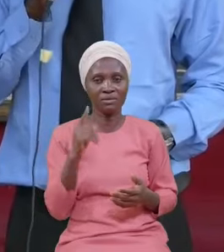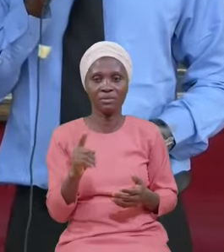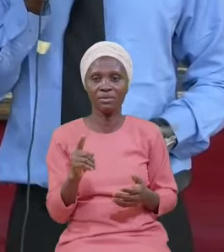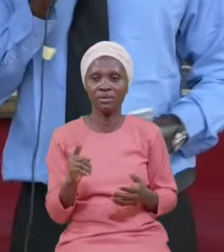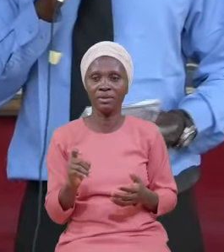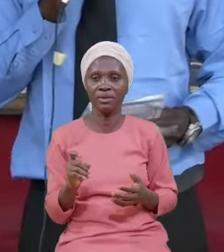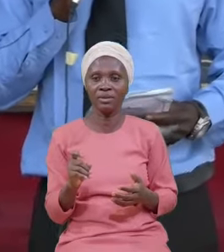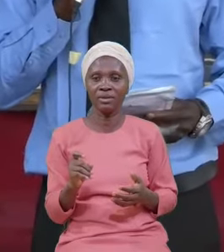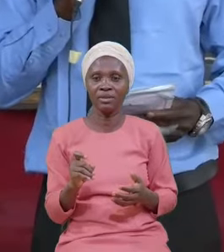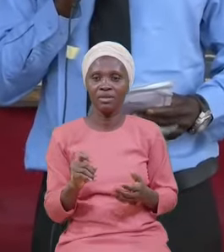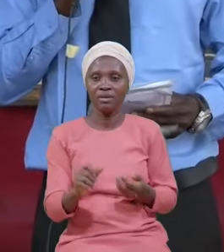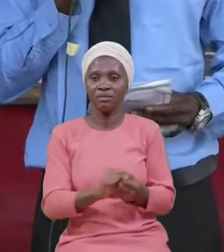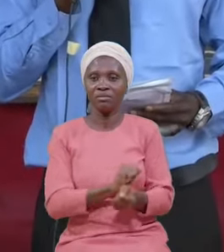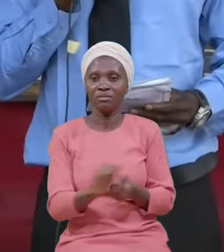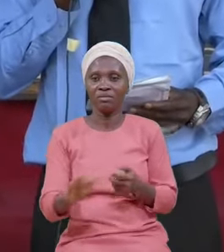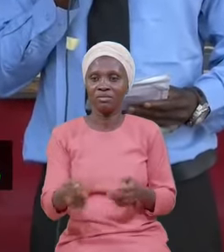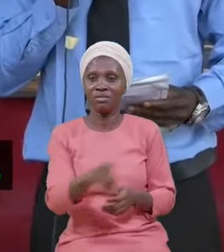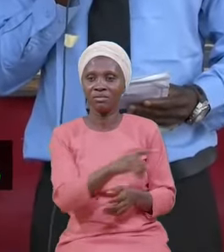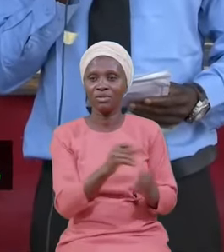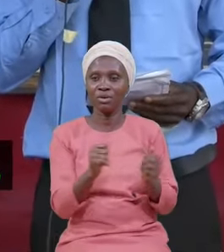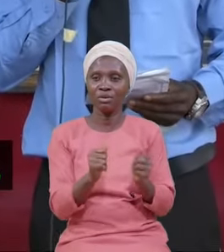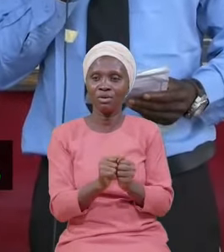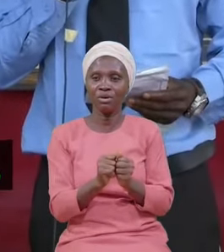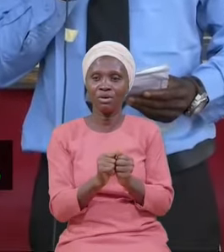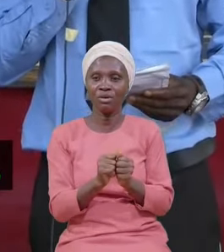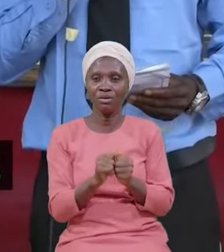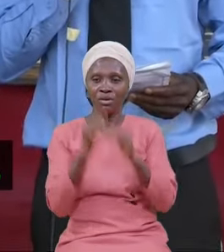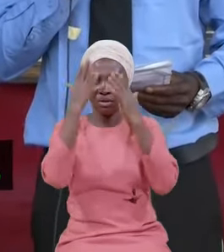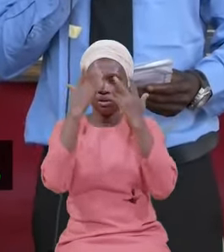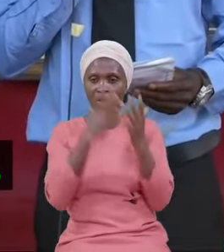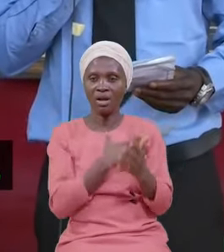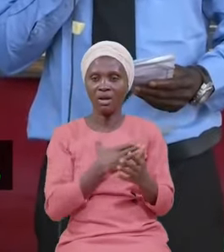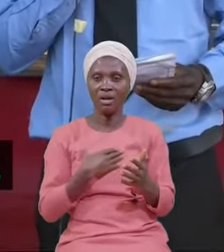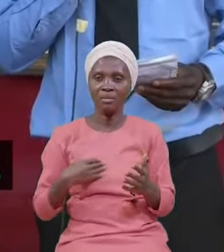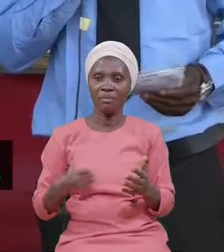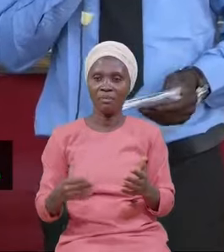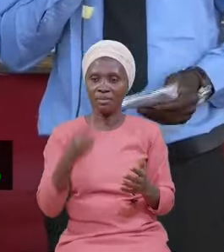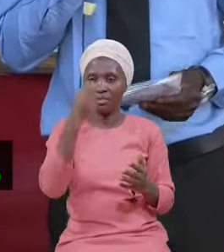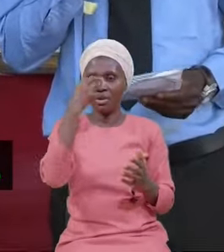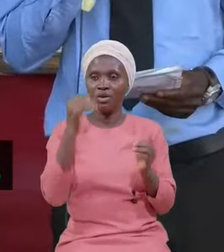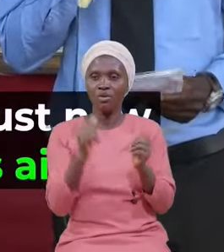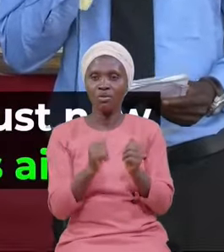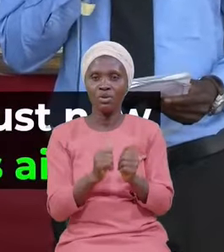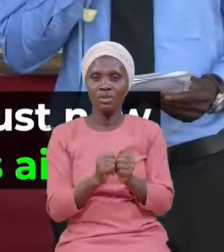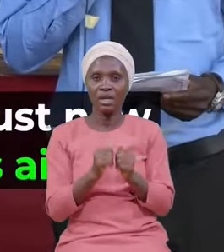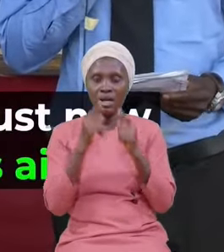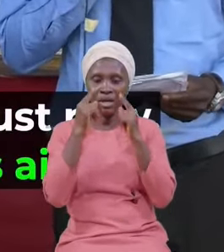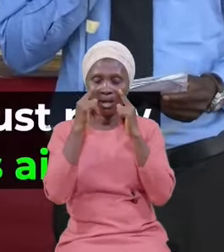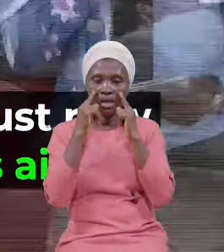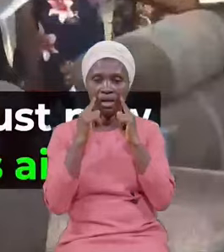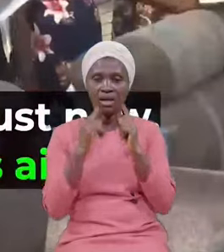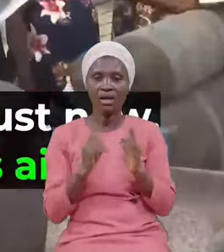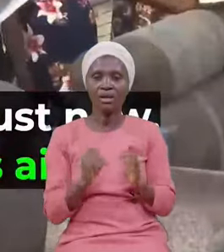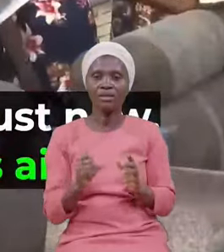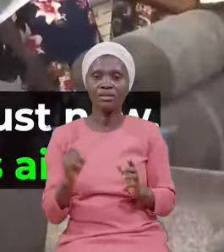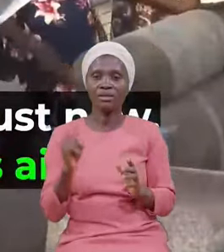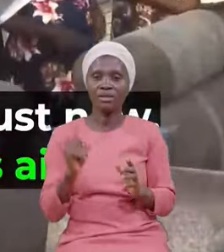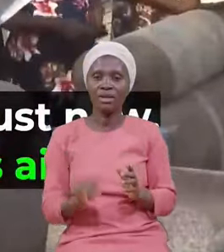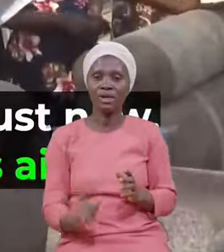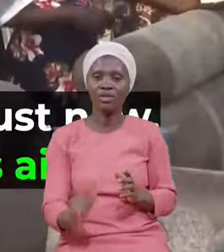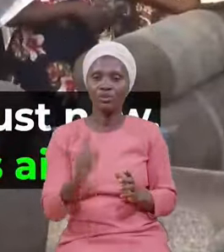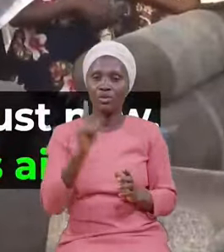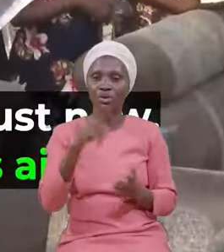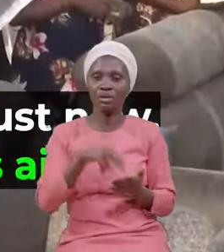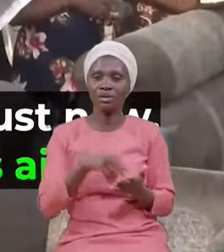crush them with sorrow and blind with tears yet